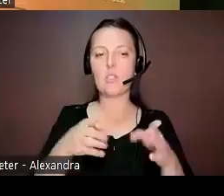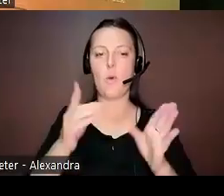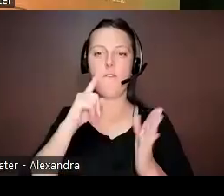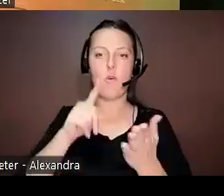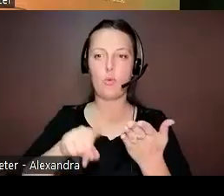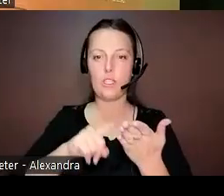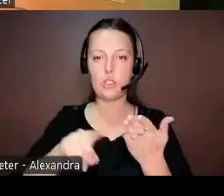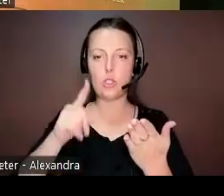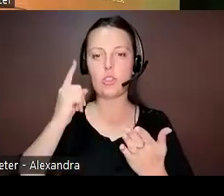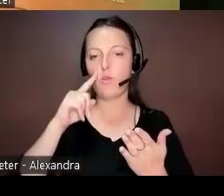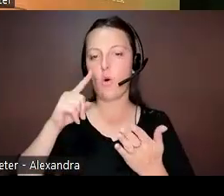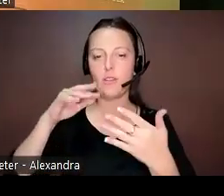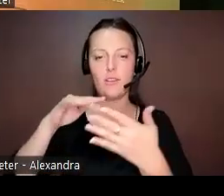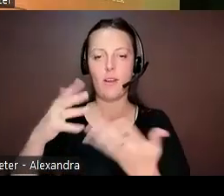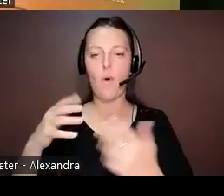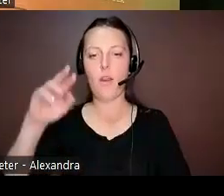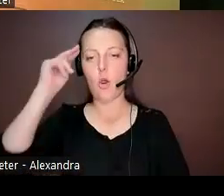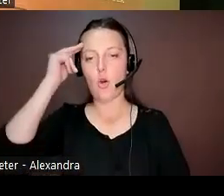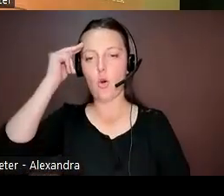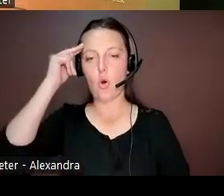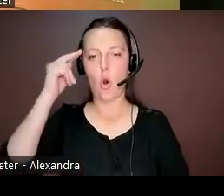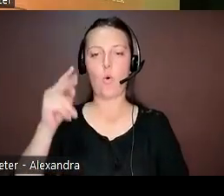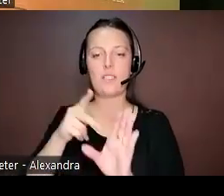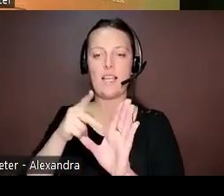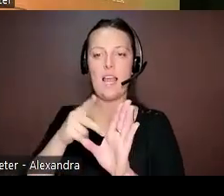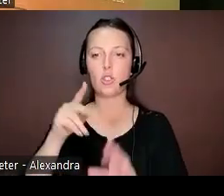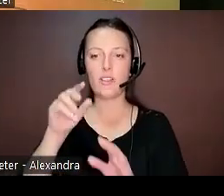And part of that talk was about this